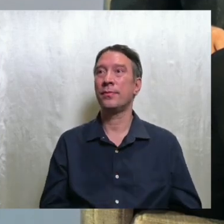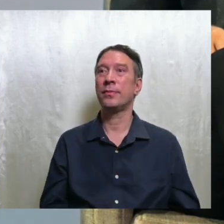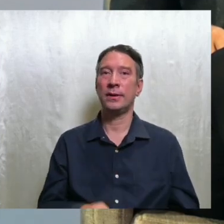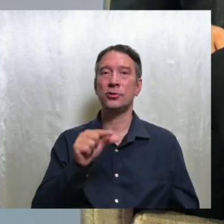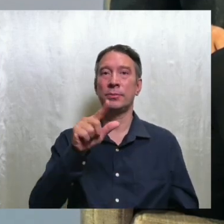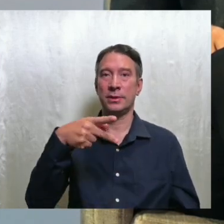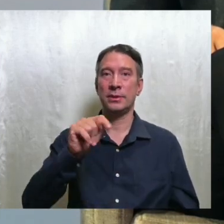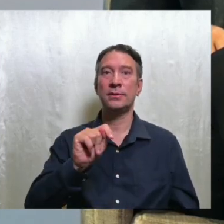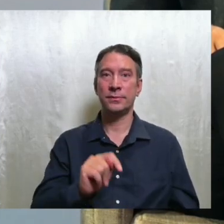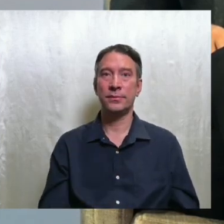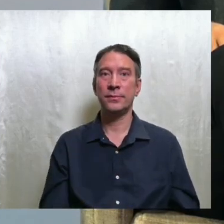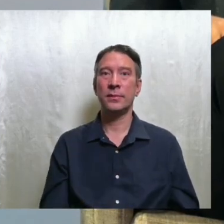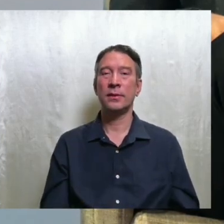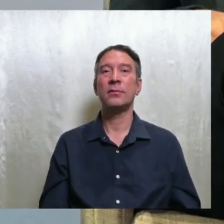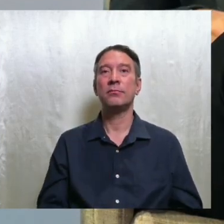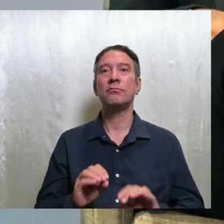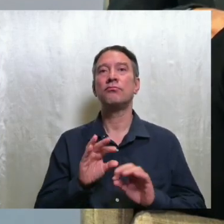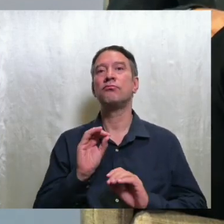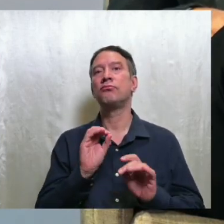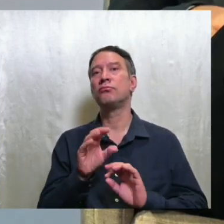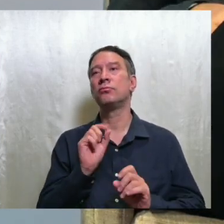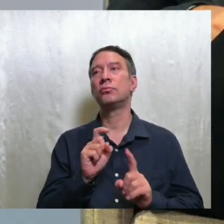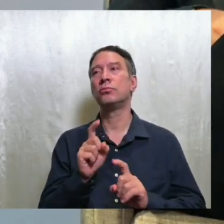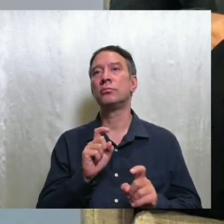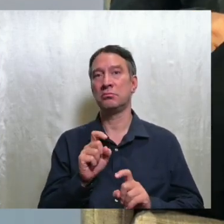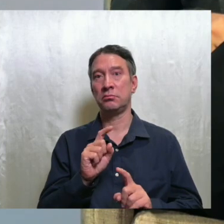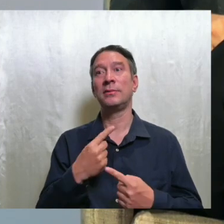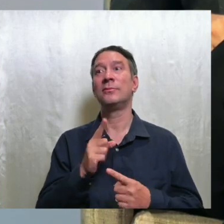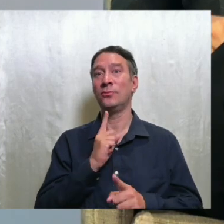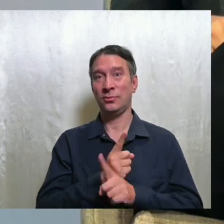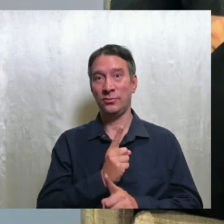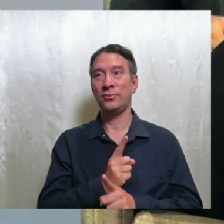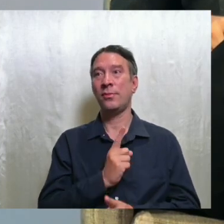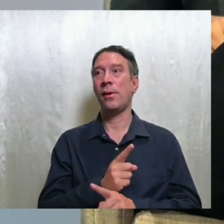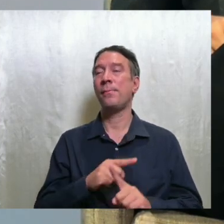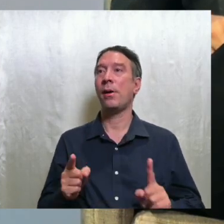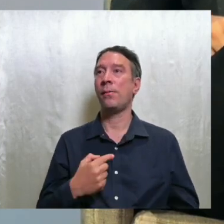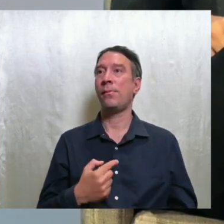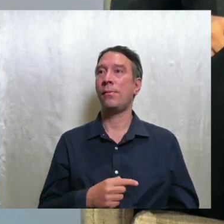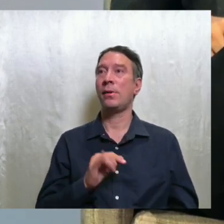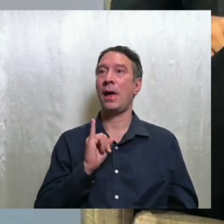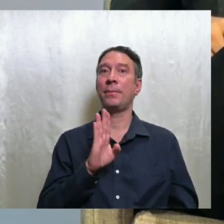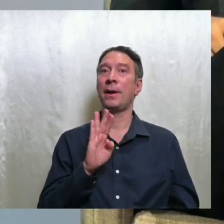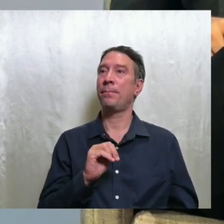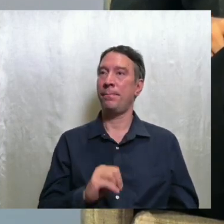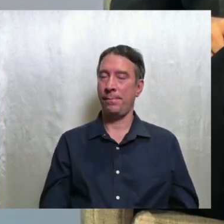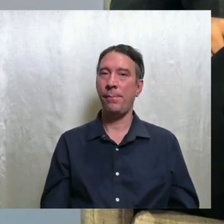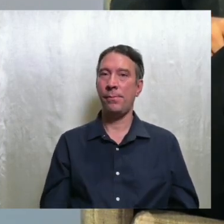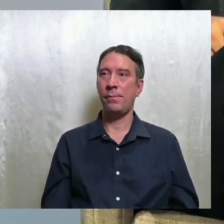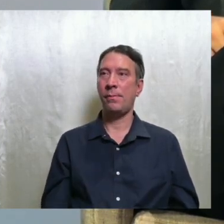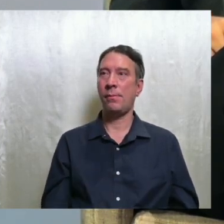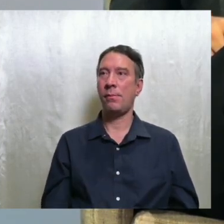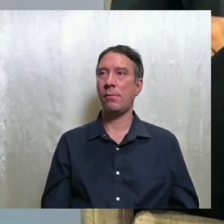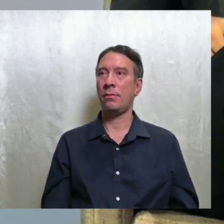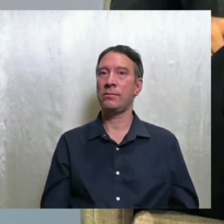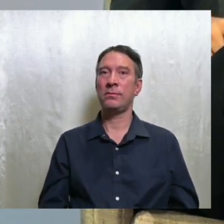our use cases, we actually give them nudge towards the correct answer. We want to make sure that they are still thinking. They are not provided the answer. These are just